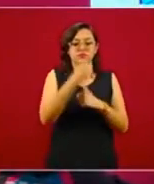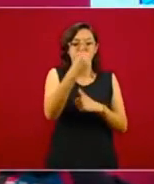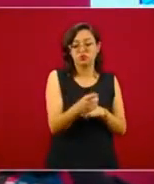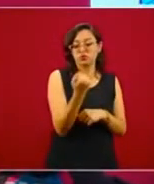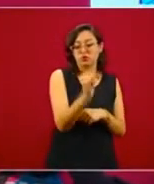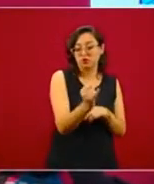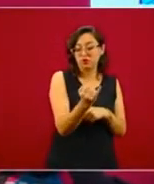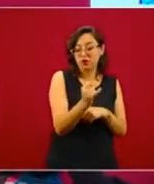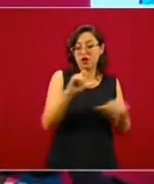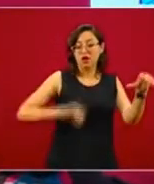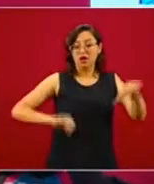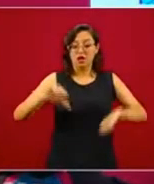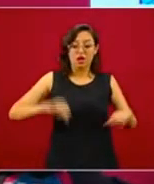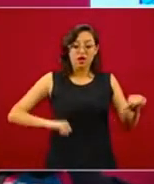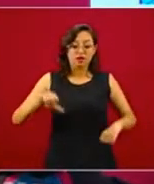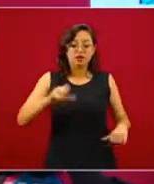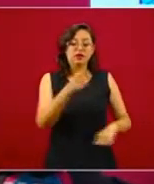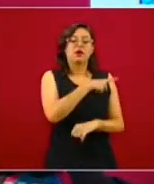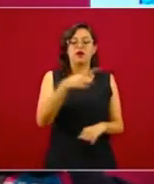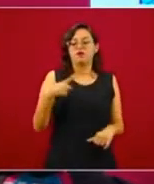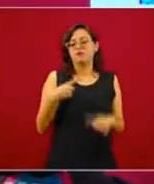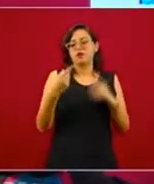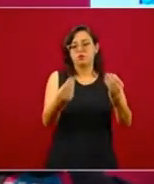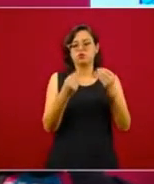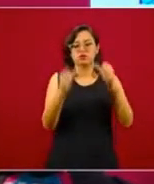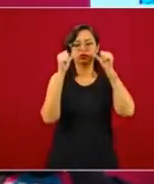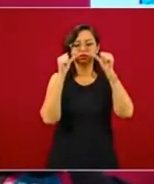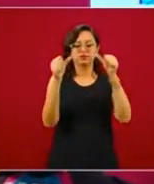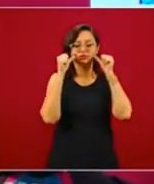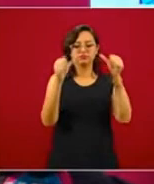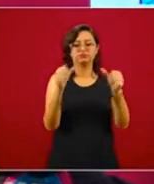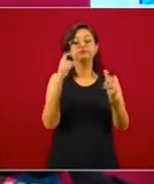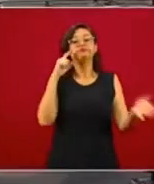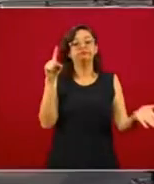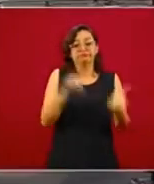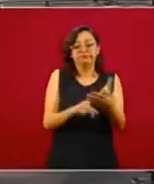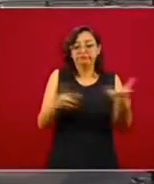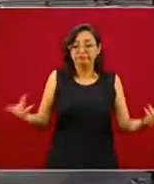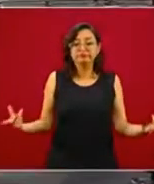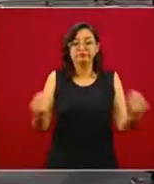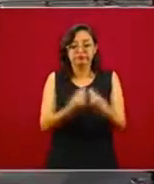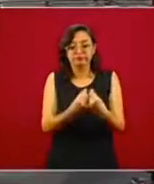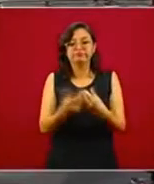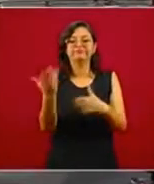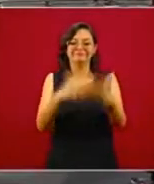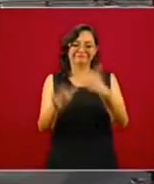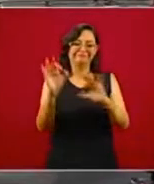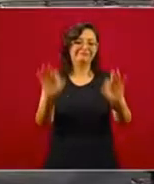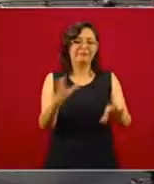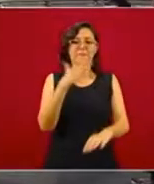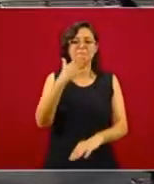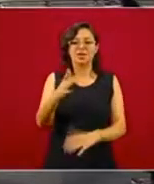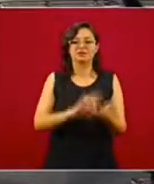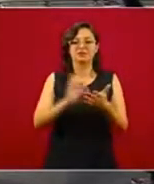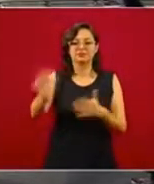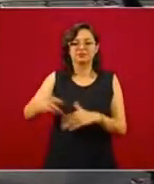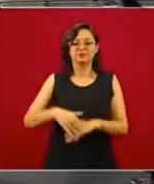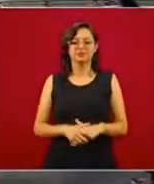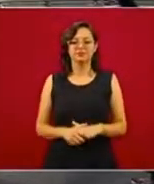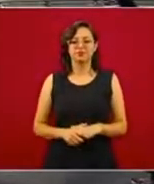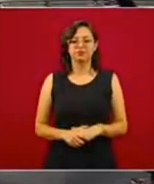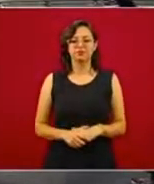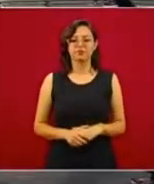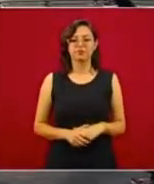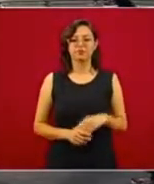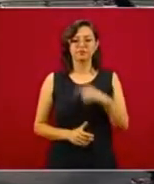greatest promotion as of June 1st, we have to be more aware of that. And I think that if we work together,